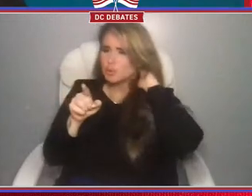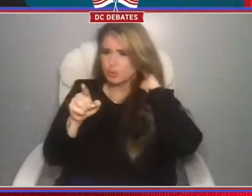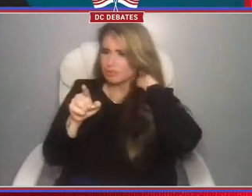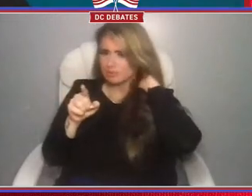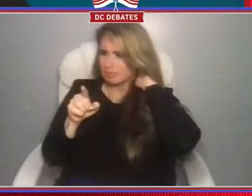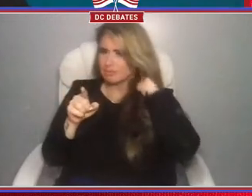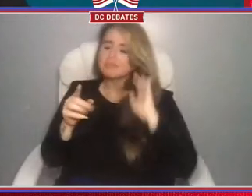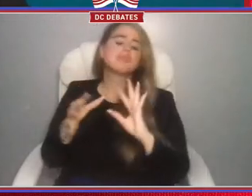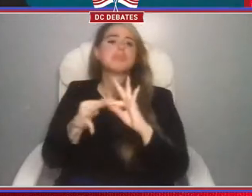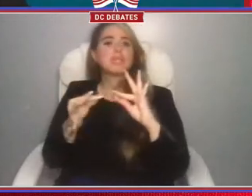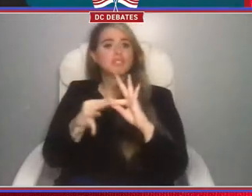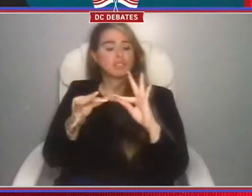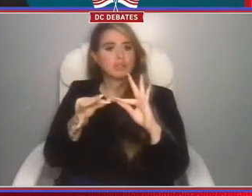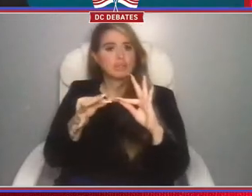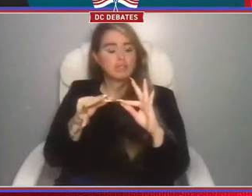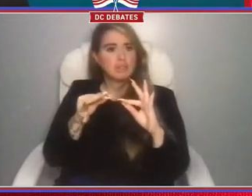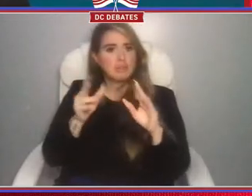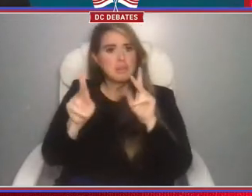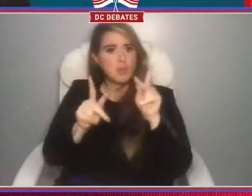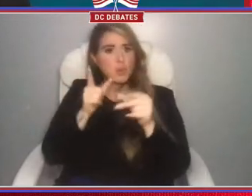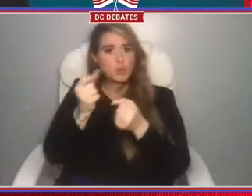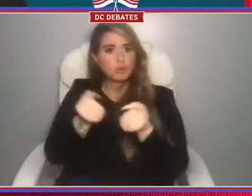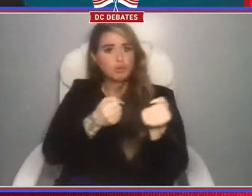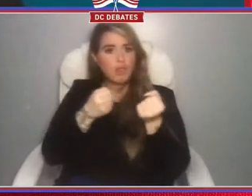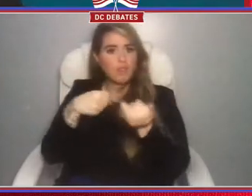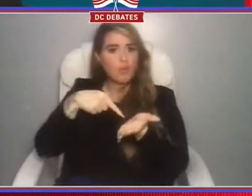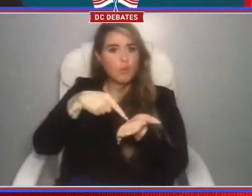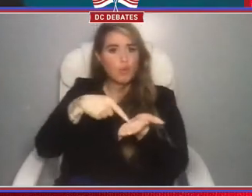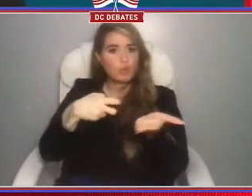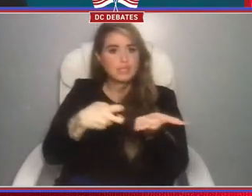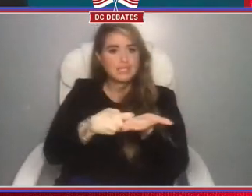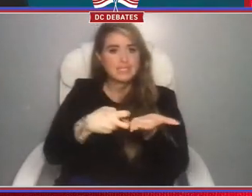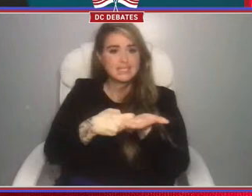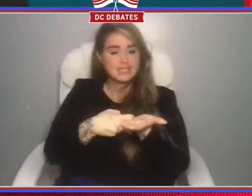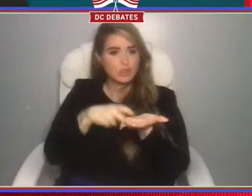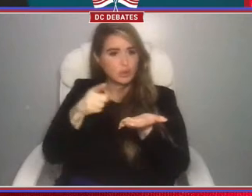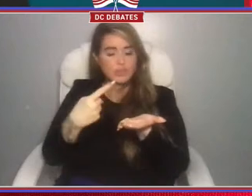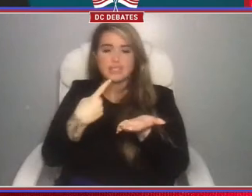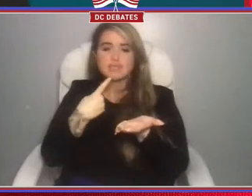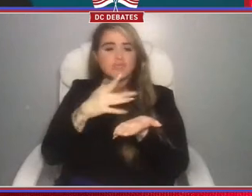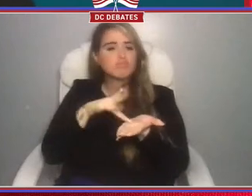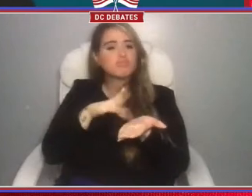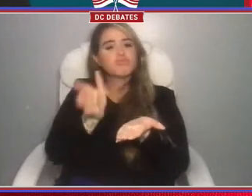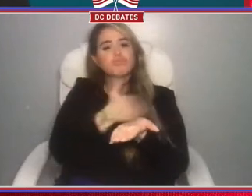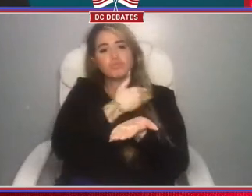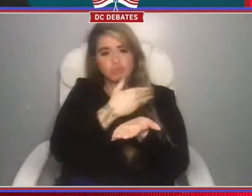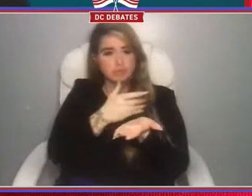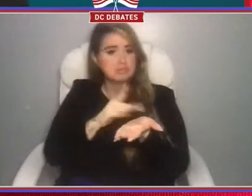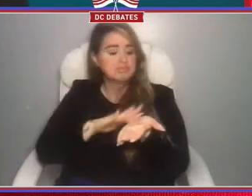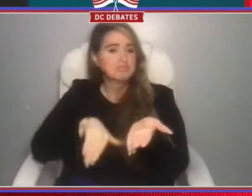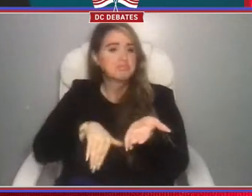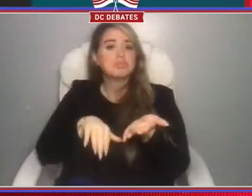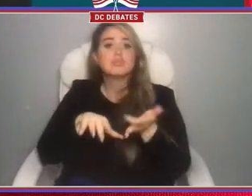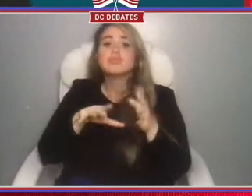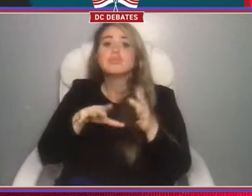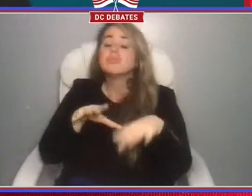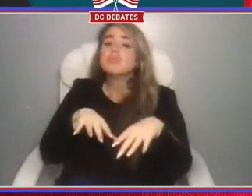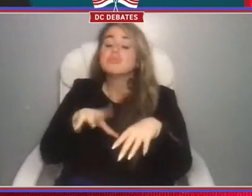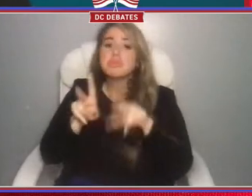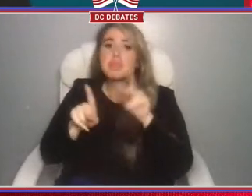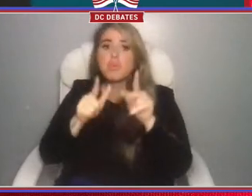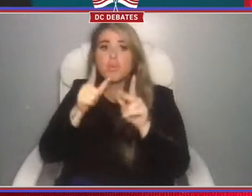owe, even people who might have received thousands of dollars in tickets because of repeat violations. Should people who have repeatedly